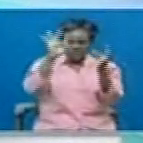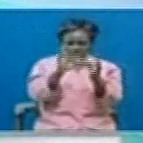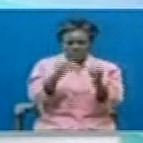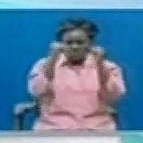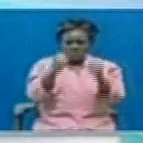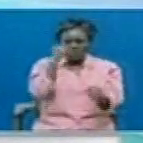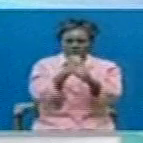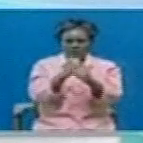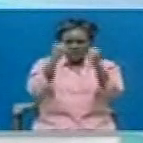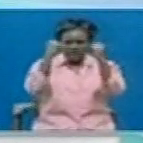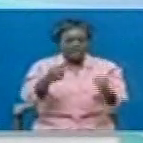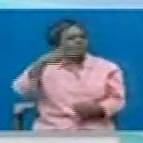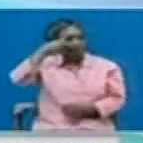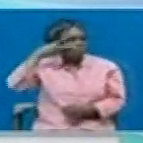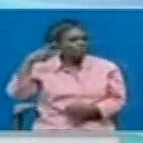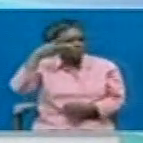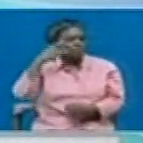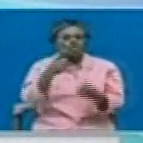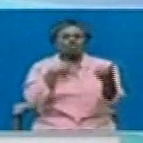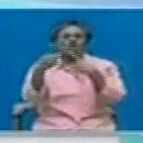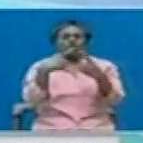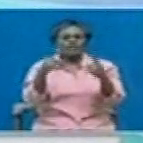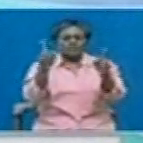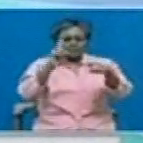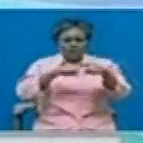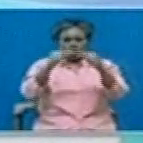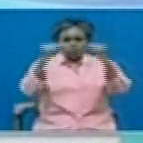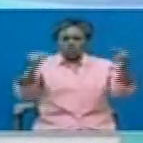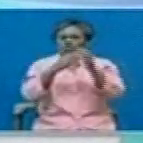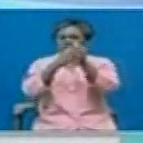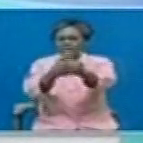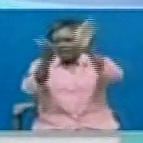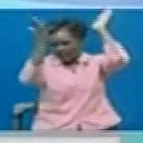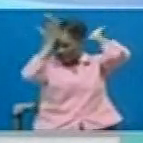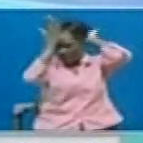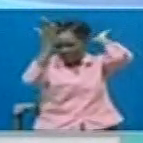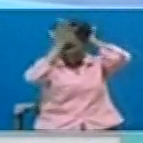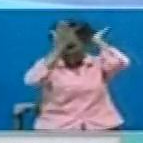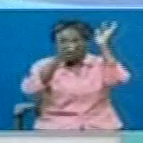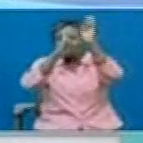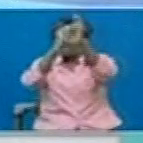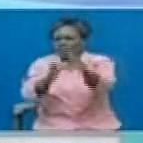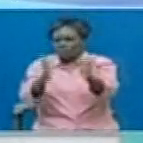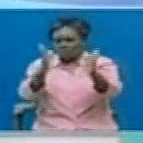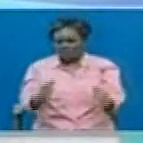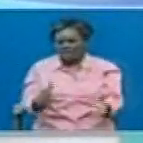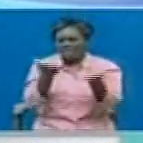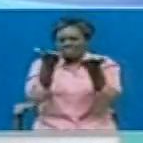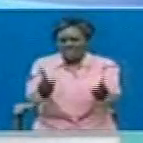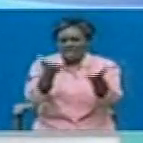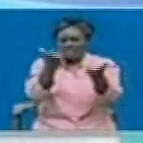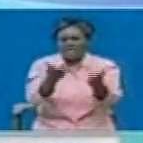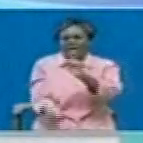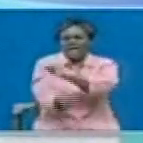firmly with terrorism. Raila spoke alongside other opposition leaders in Kakamega, and KTN's Francis Ontomwa was there for all the